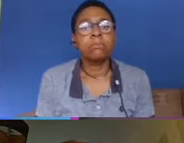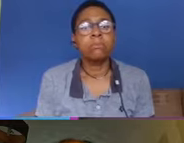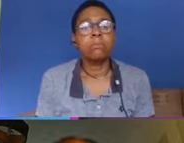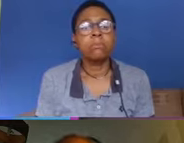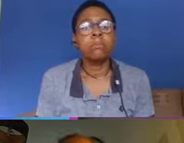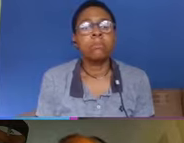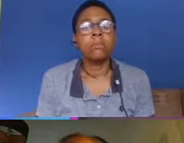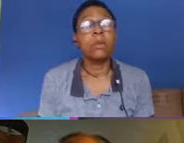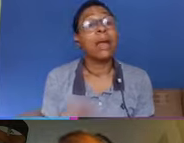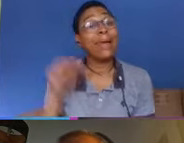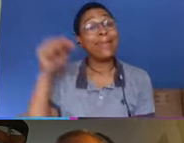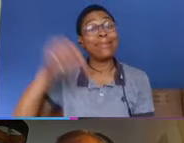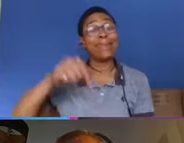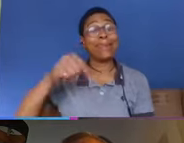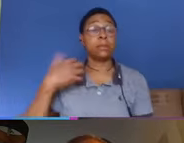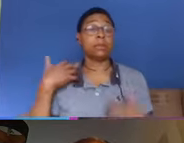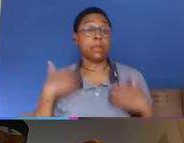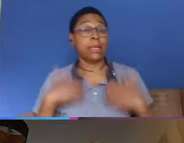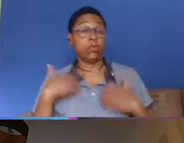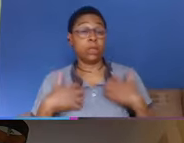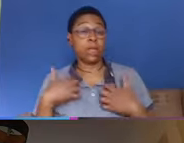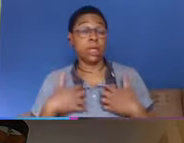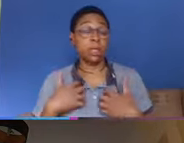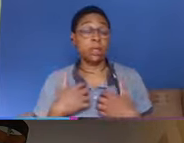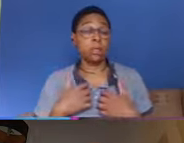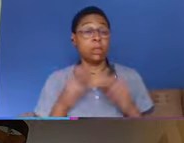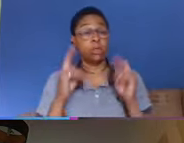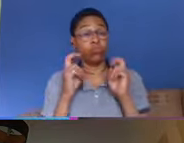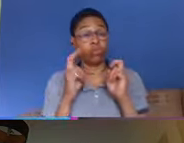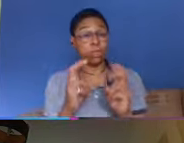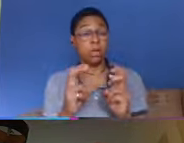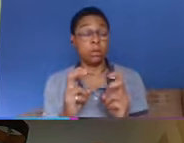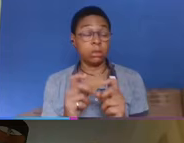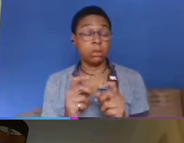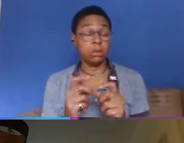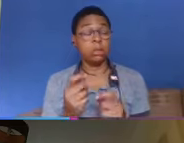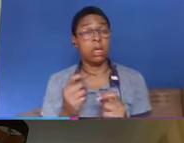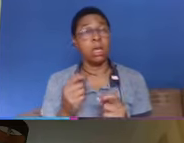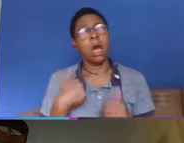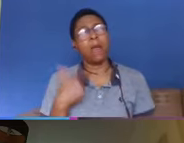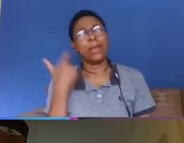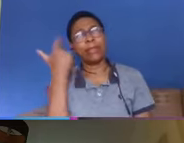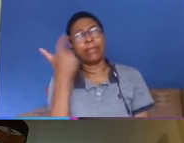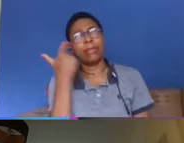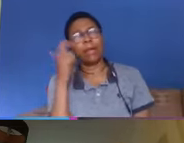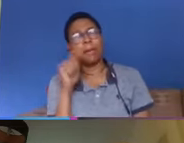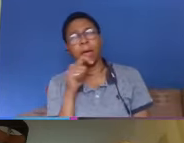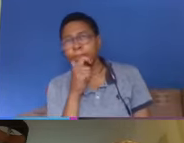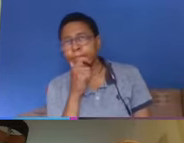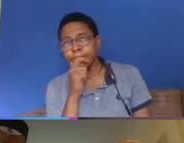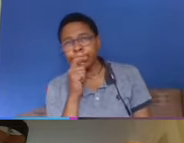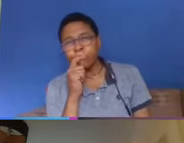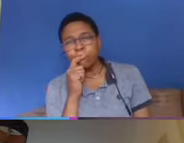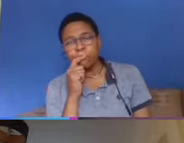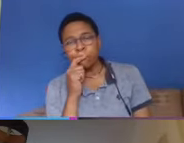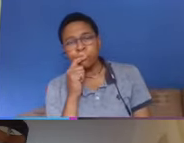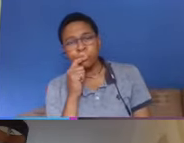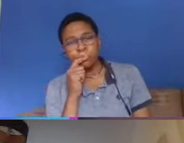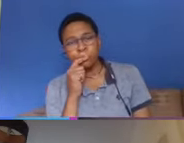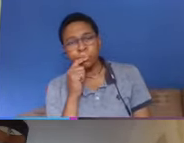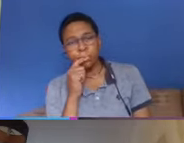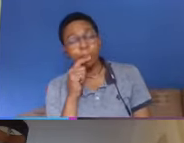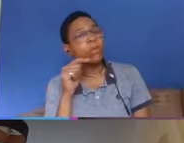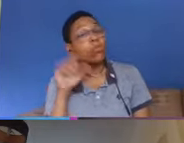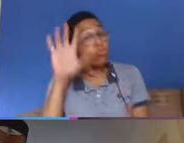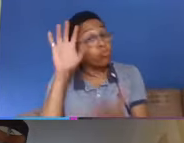Here's some interesting research, which is something to maybe have a think about. Again, remembering that this has not been